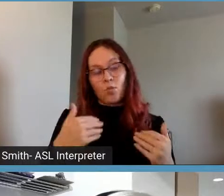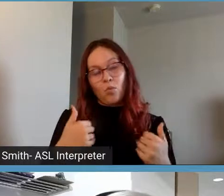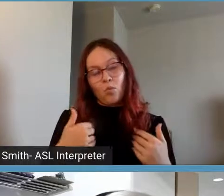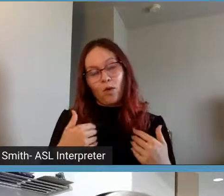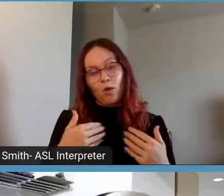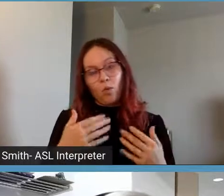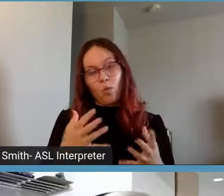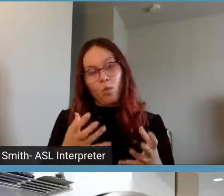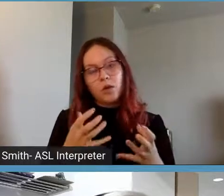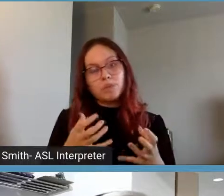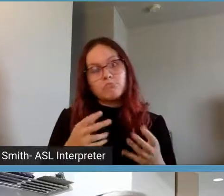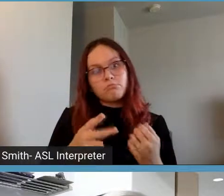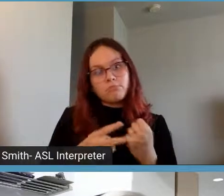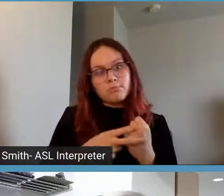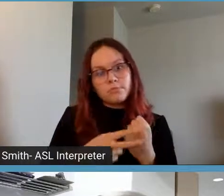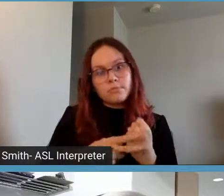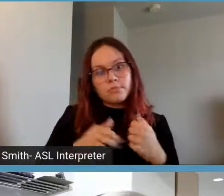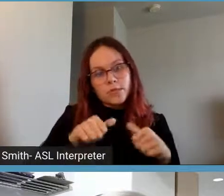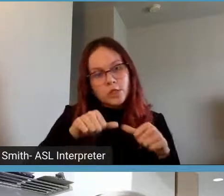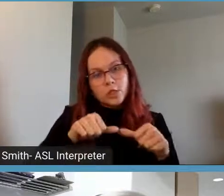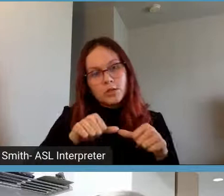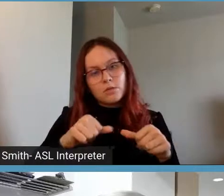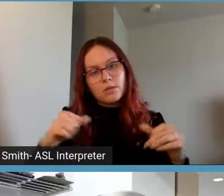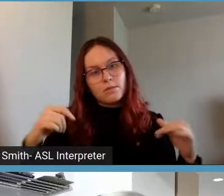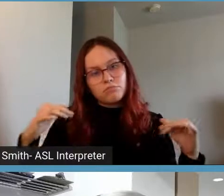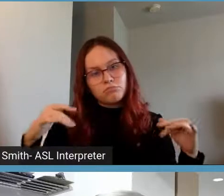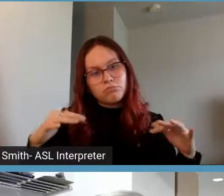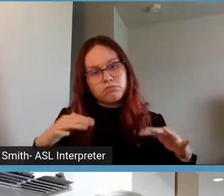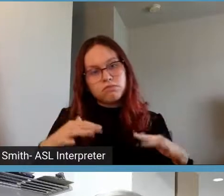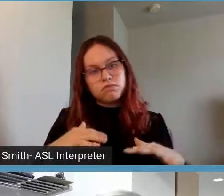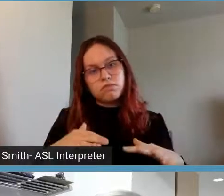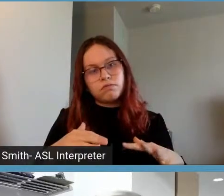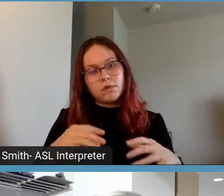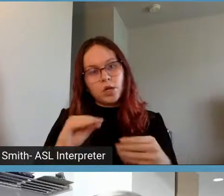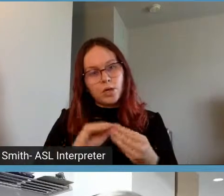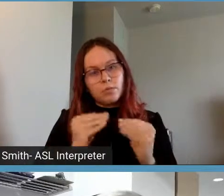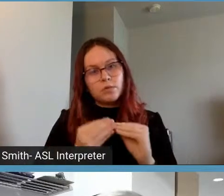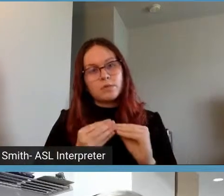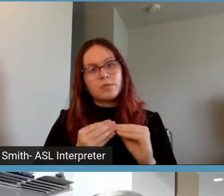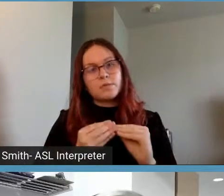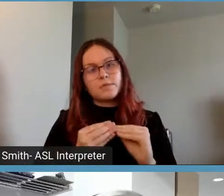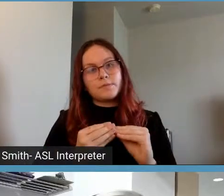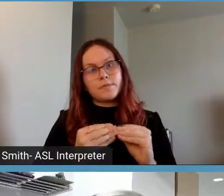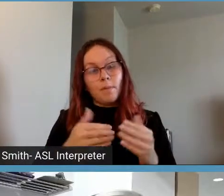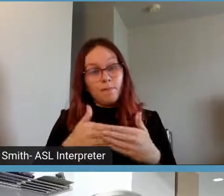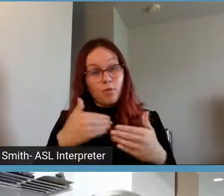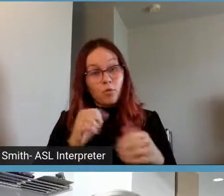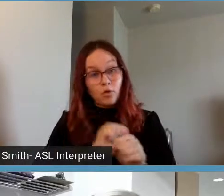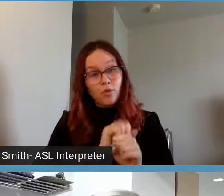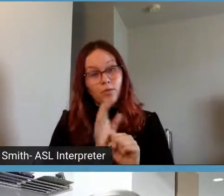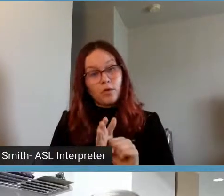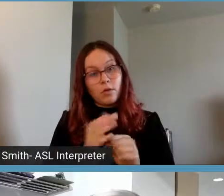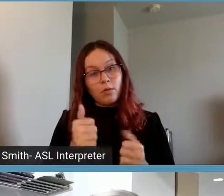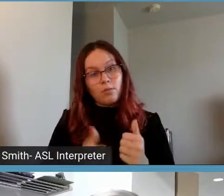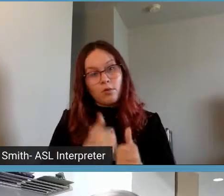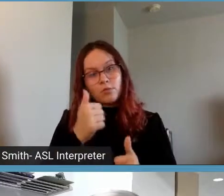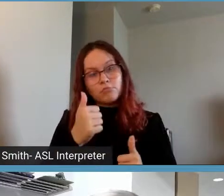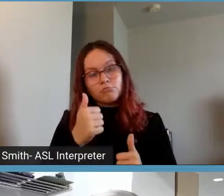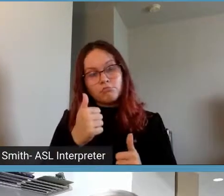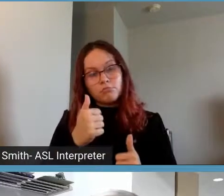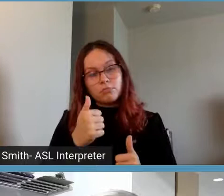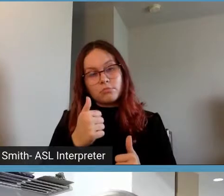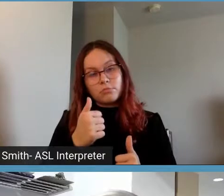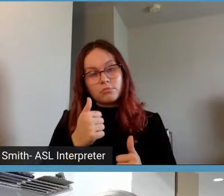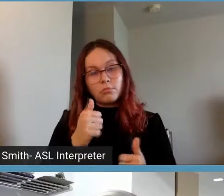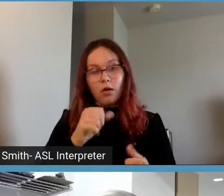said, we before most of our programs were in person and on site. And so this is really sort of